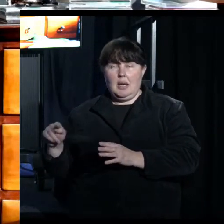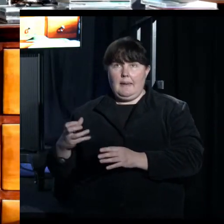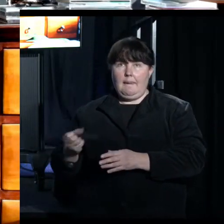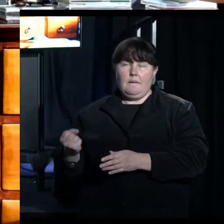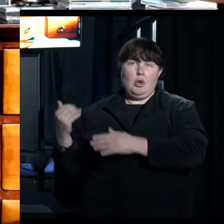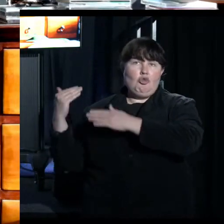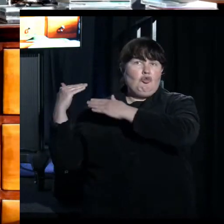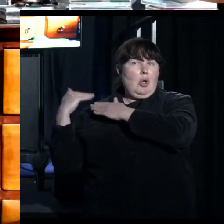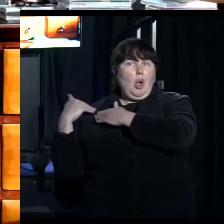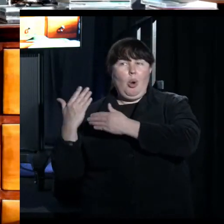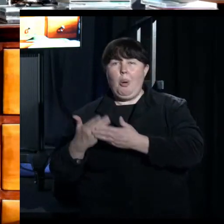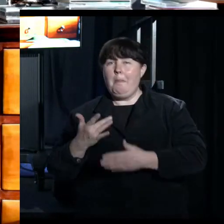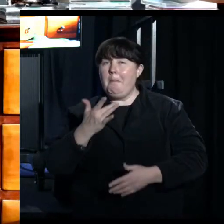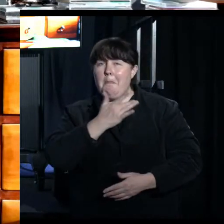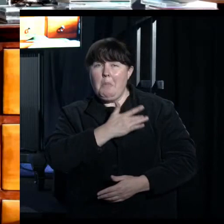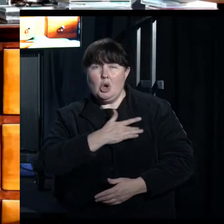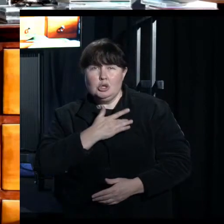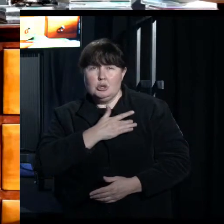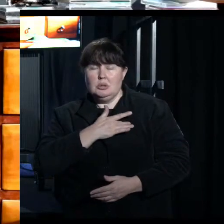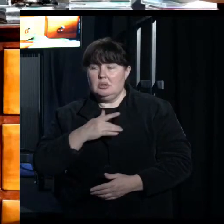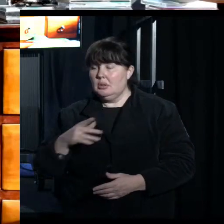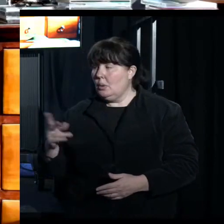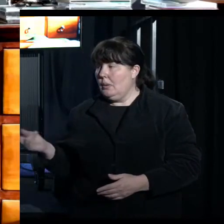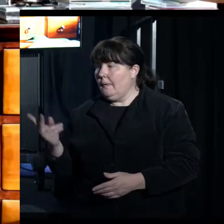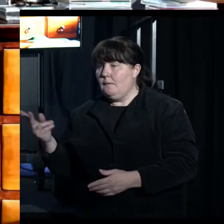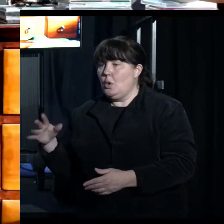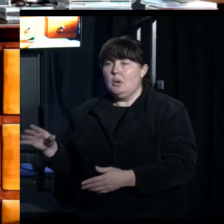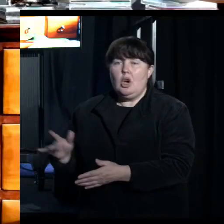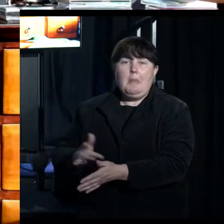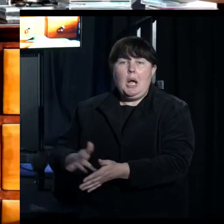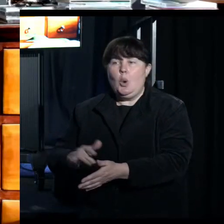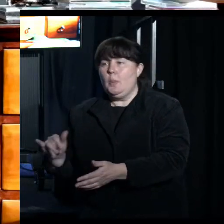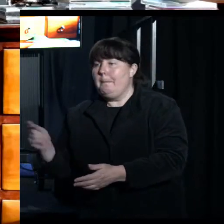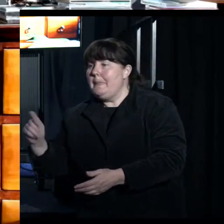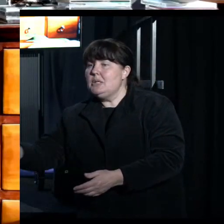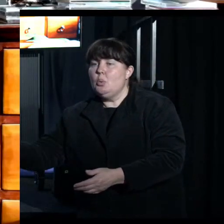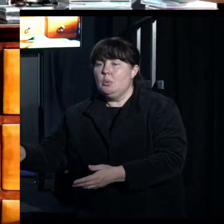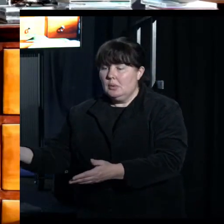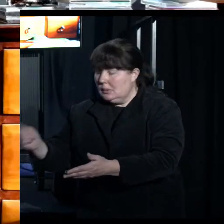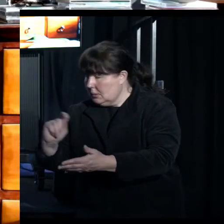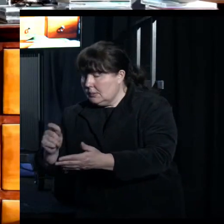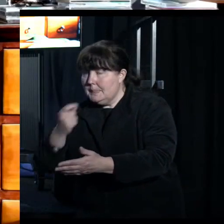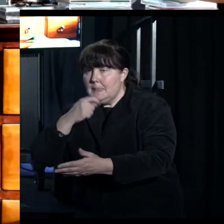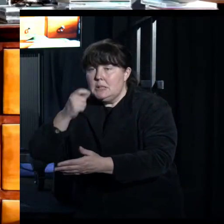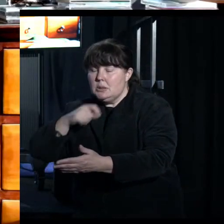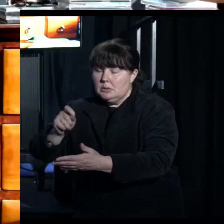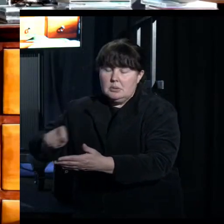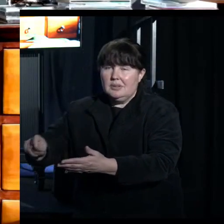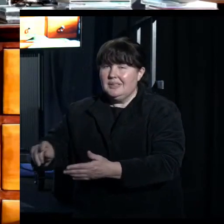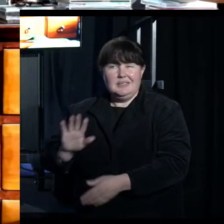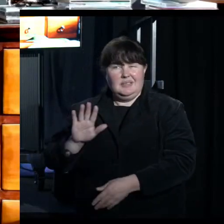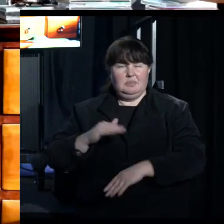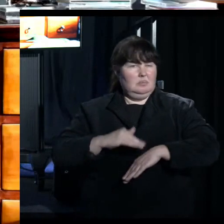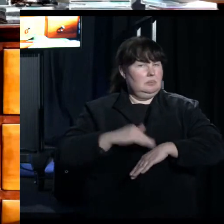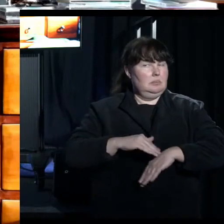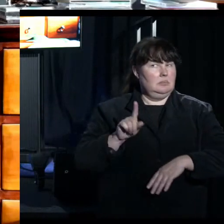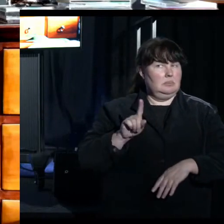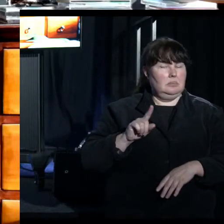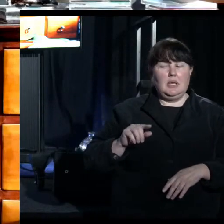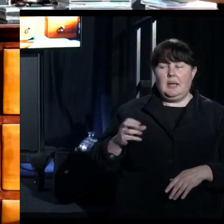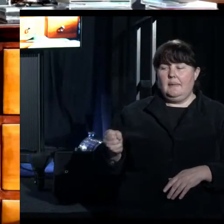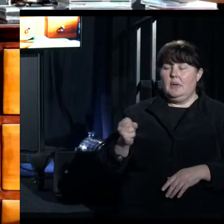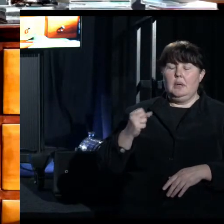what comes out seems to be far too familiar and all look